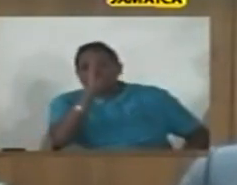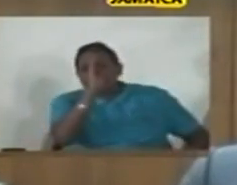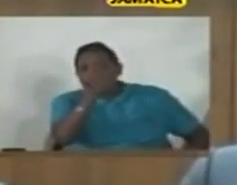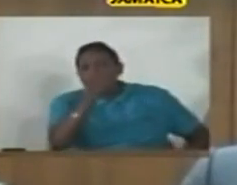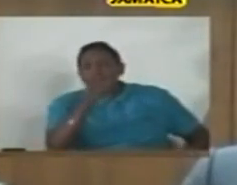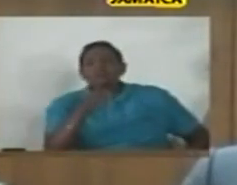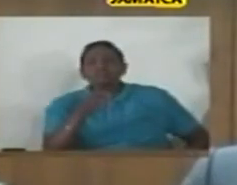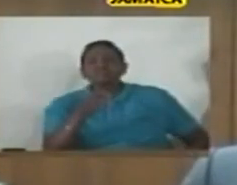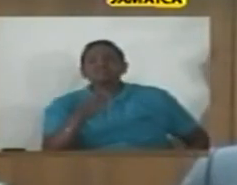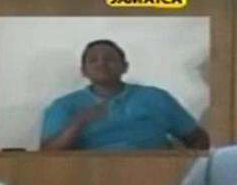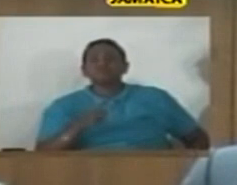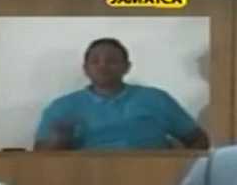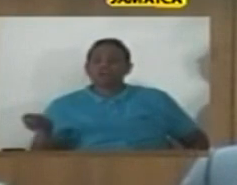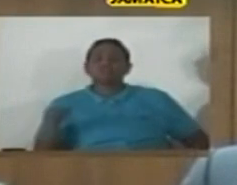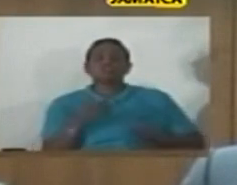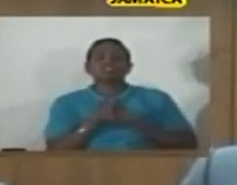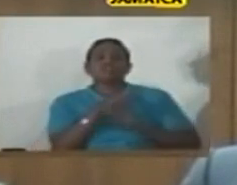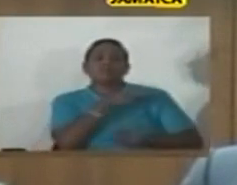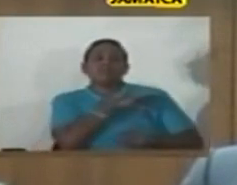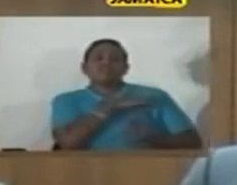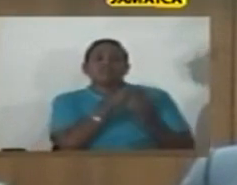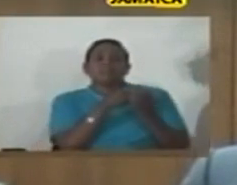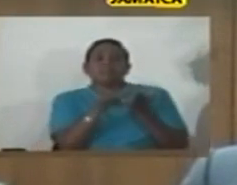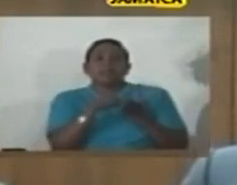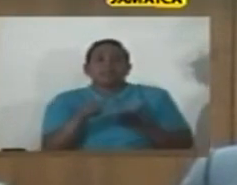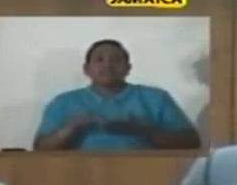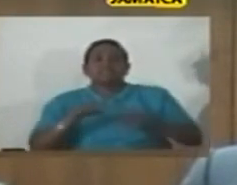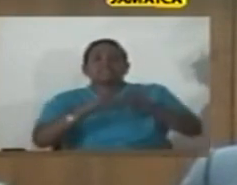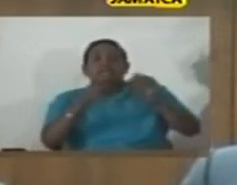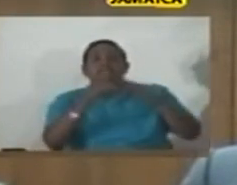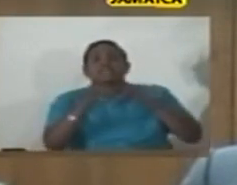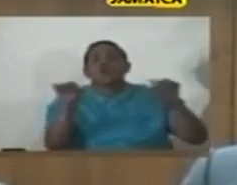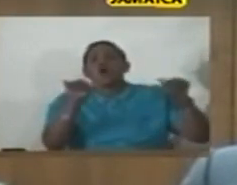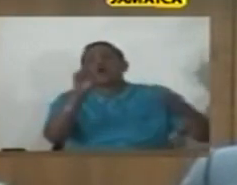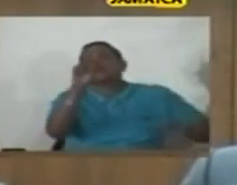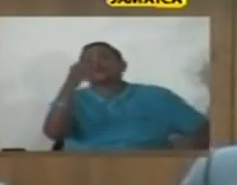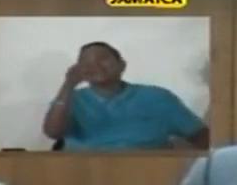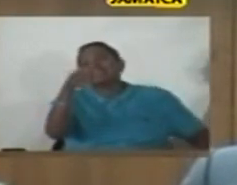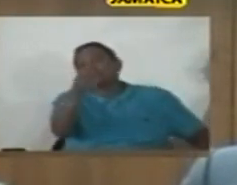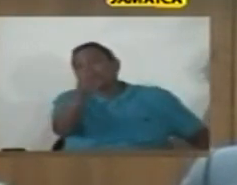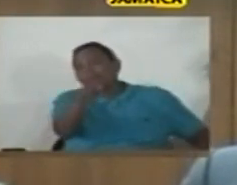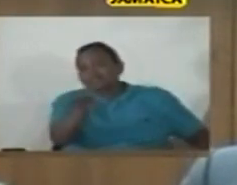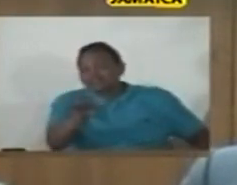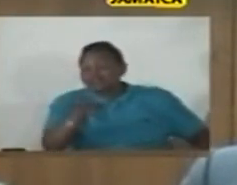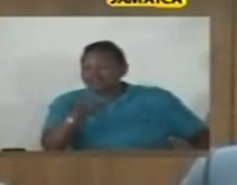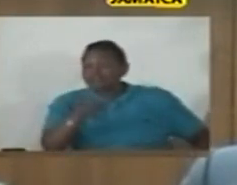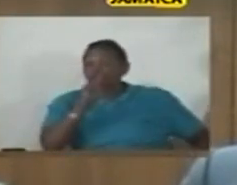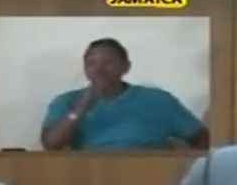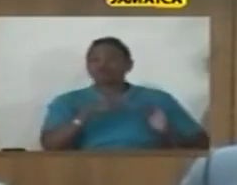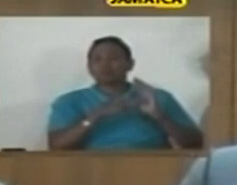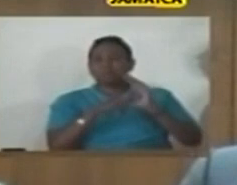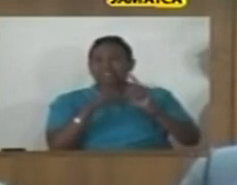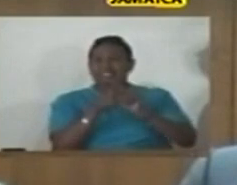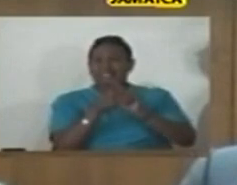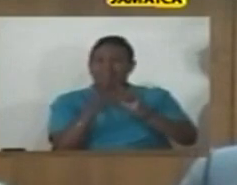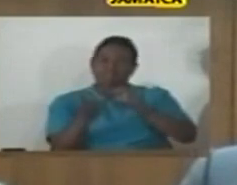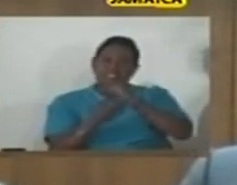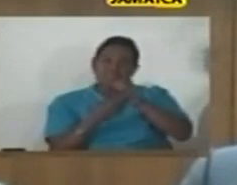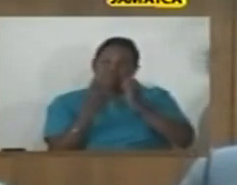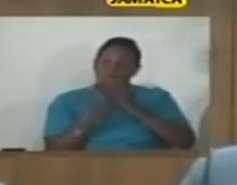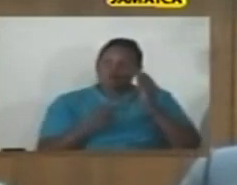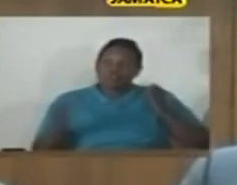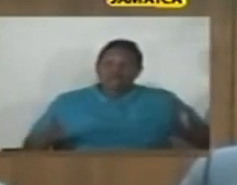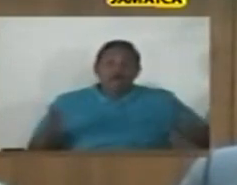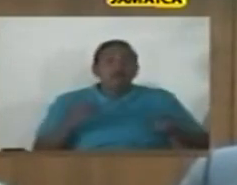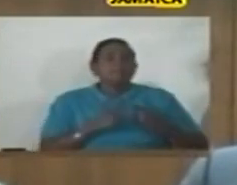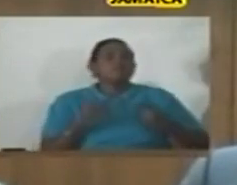electronic transfers of benefit payments commencing with the August 2019 payment. This will represent a saving on both sides, as